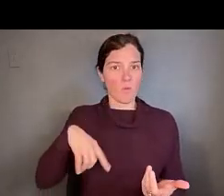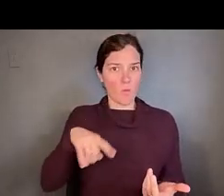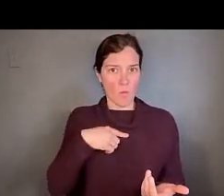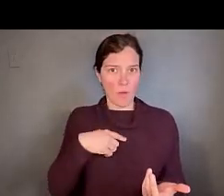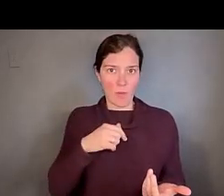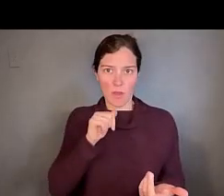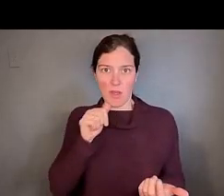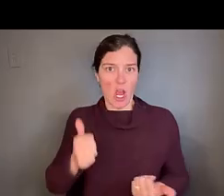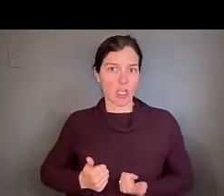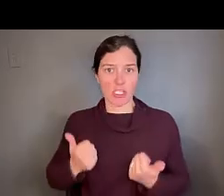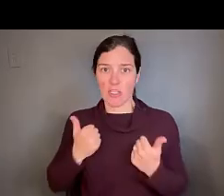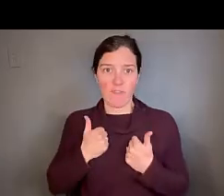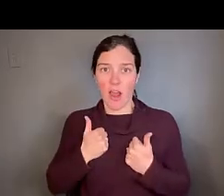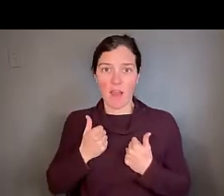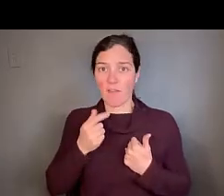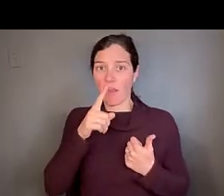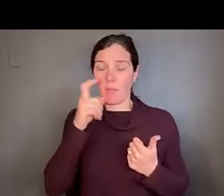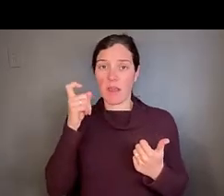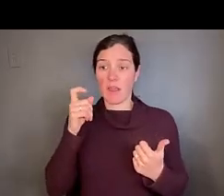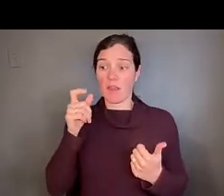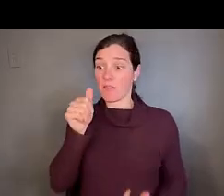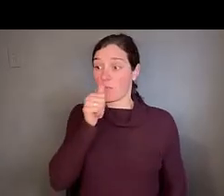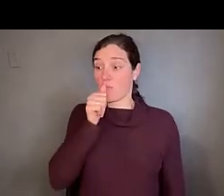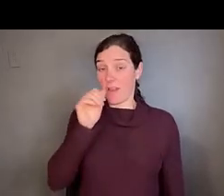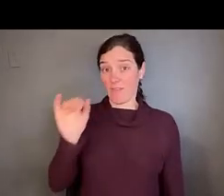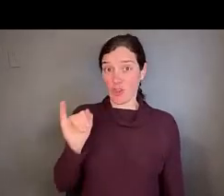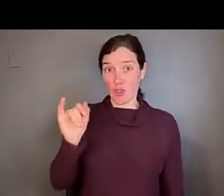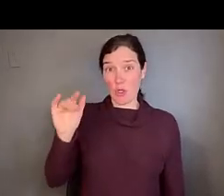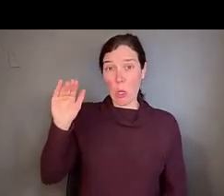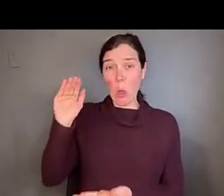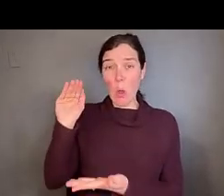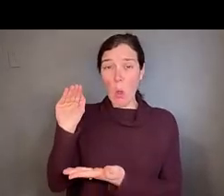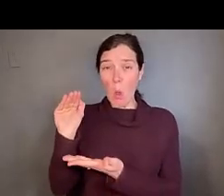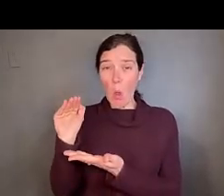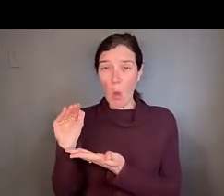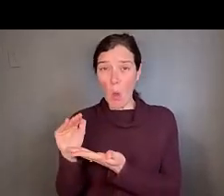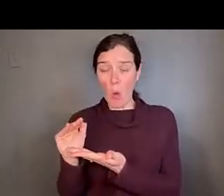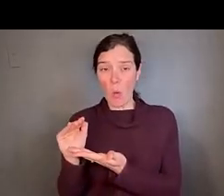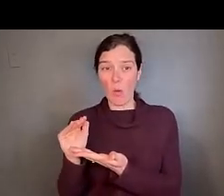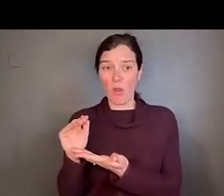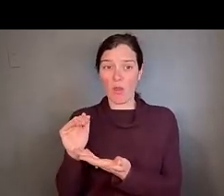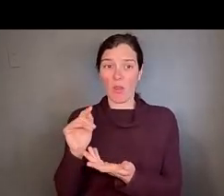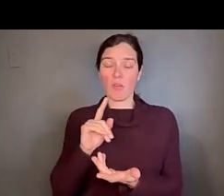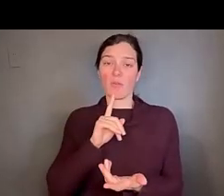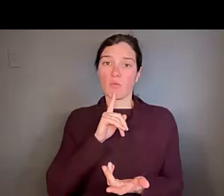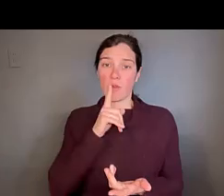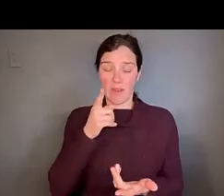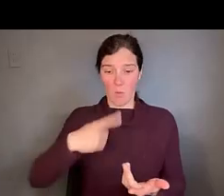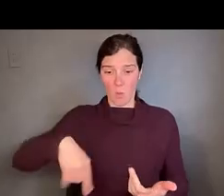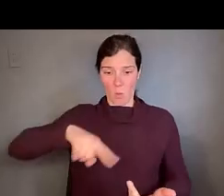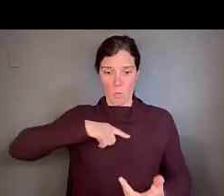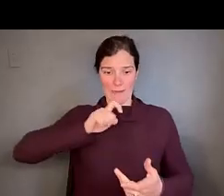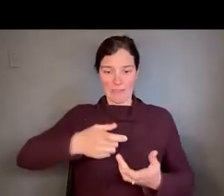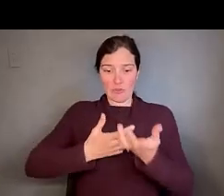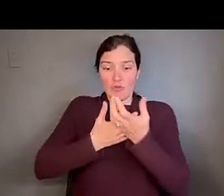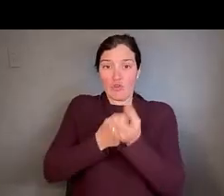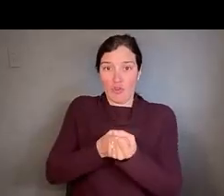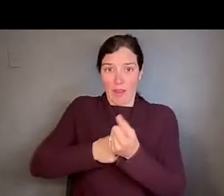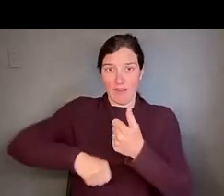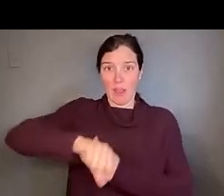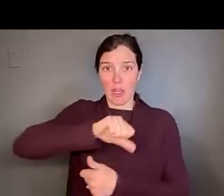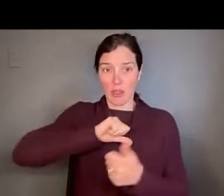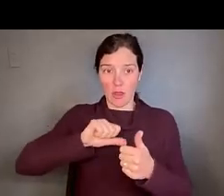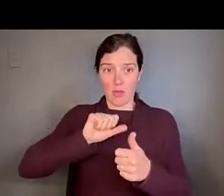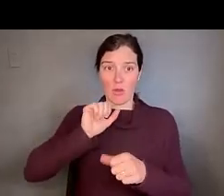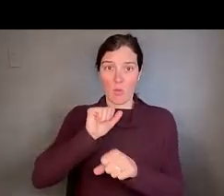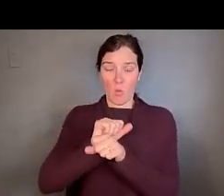to survive because our commercial percent is so low. So really coming to the table, trusting each other,